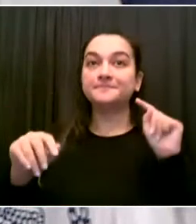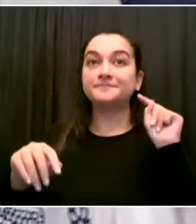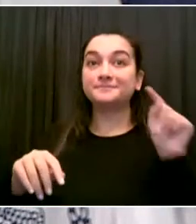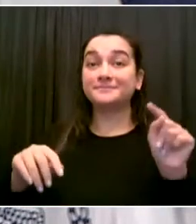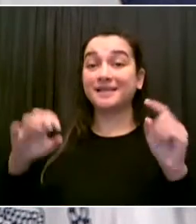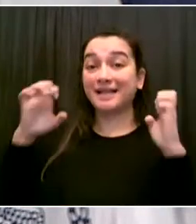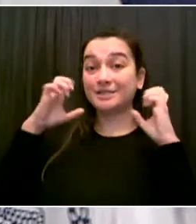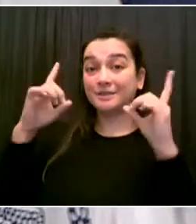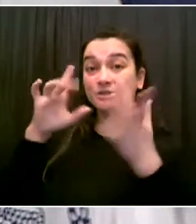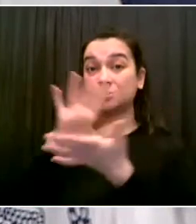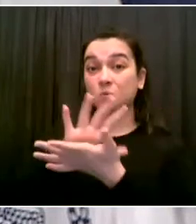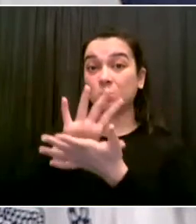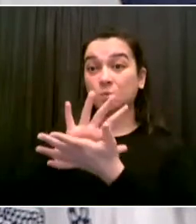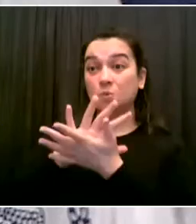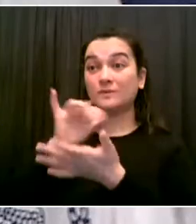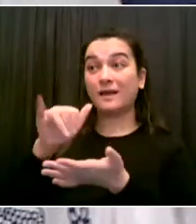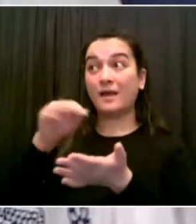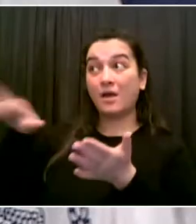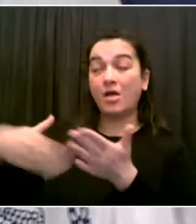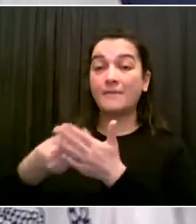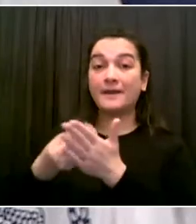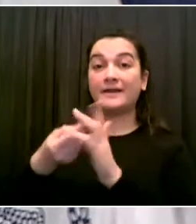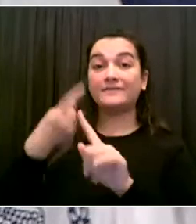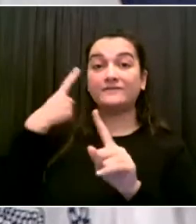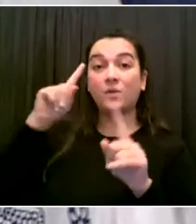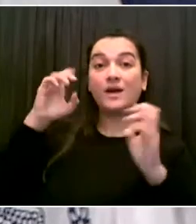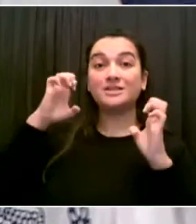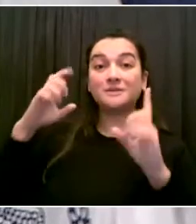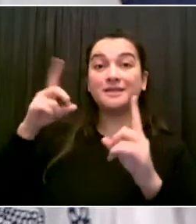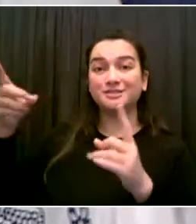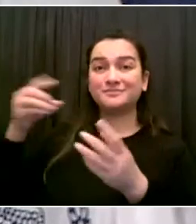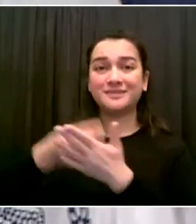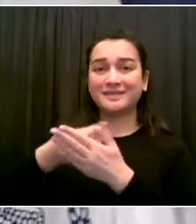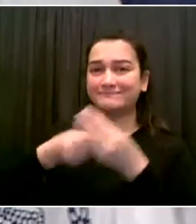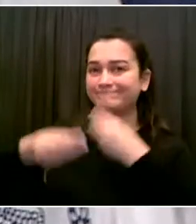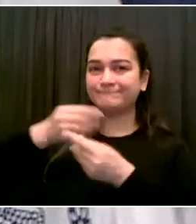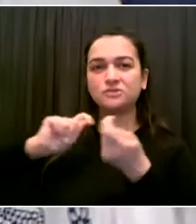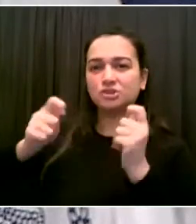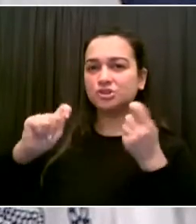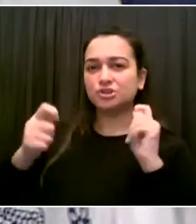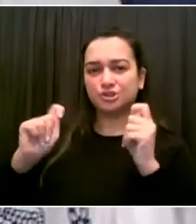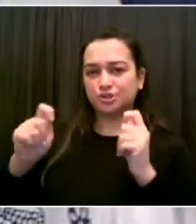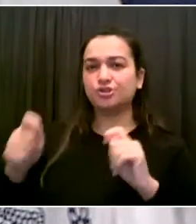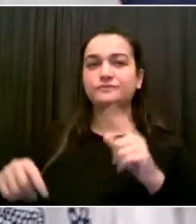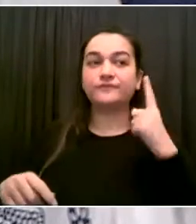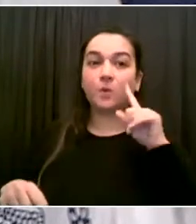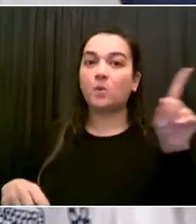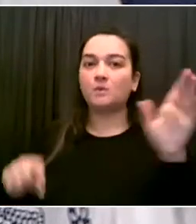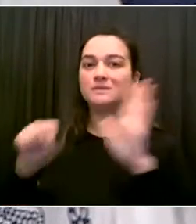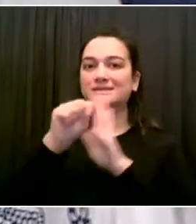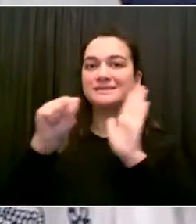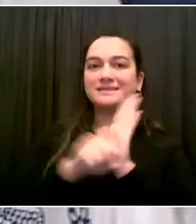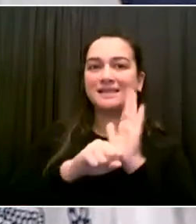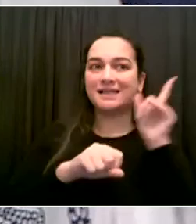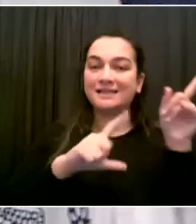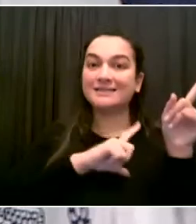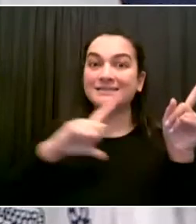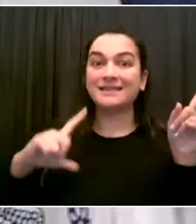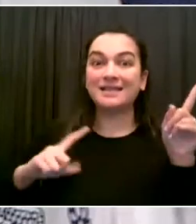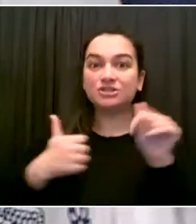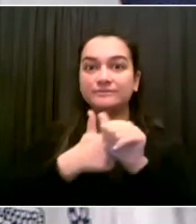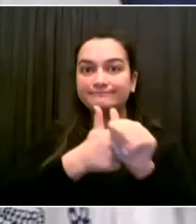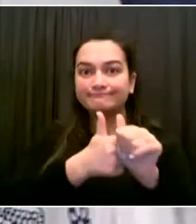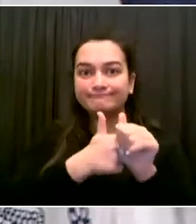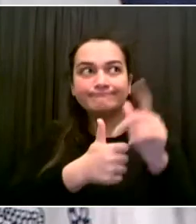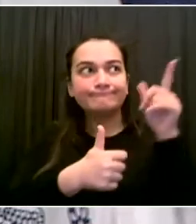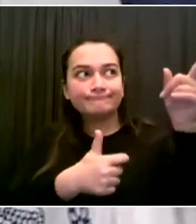to the actions of the state legislature. And I'm going to thank Andrea Stewart-Cousins and Carl Hastie as many times as I possibly can, because